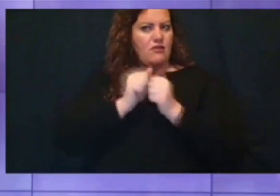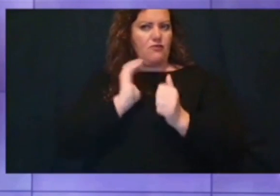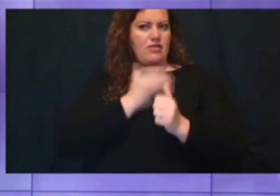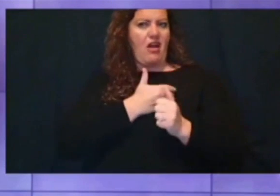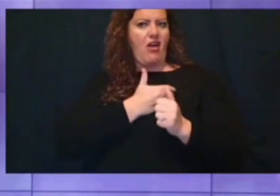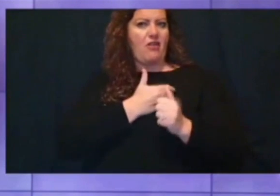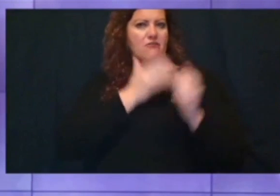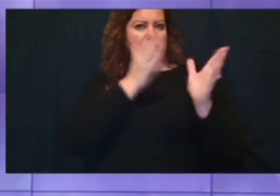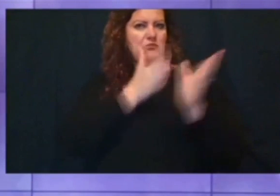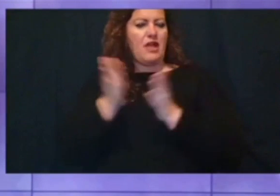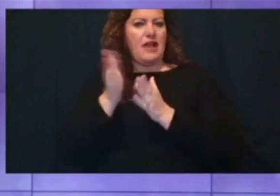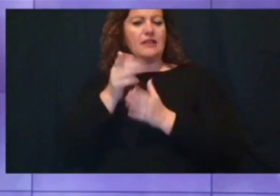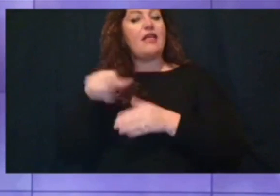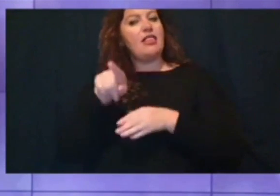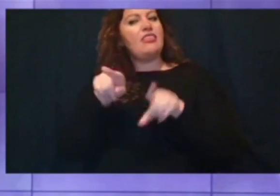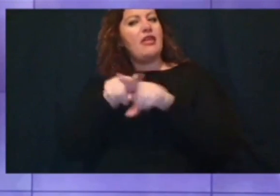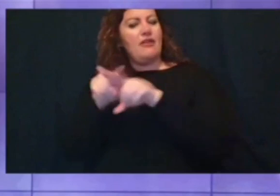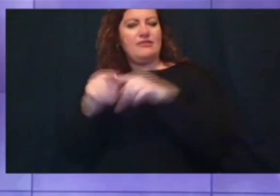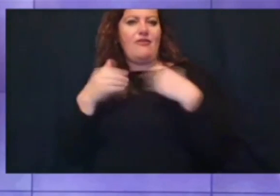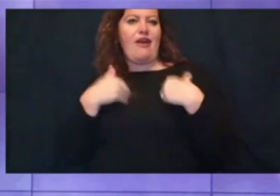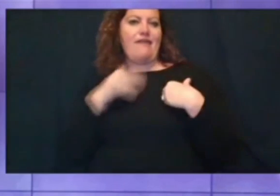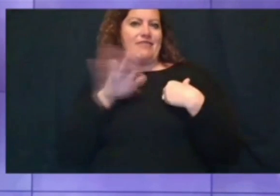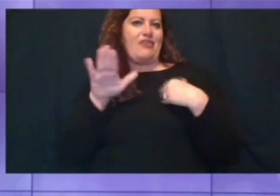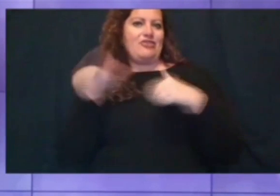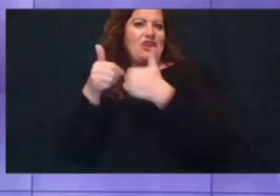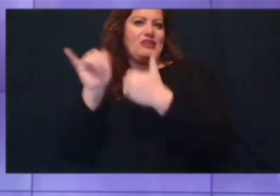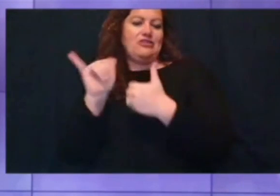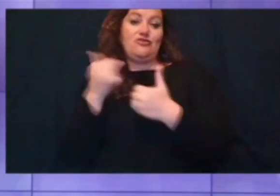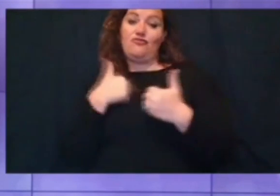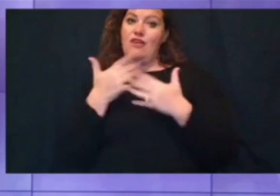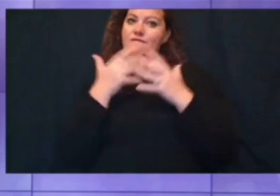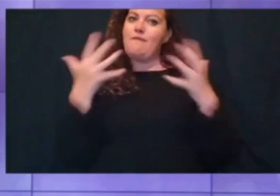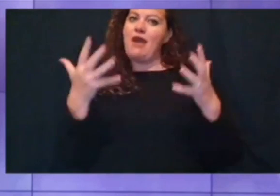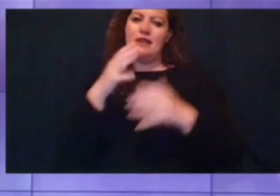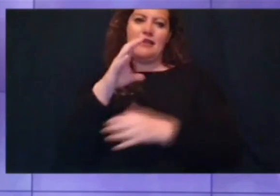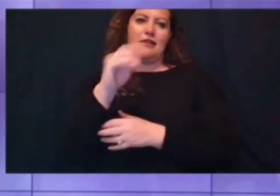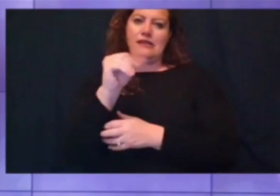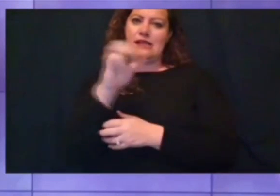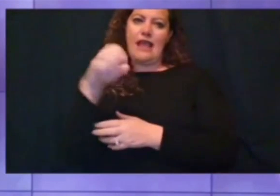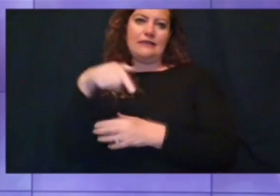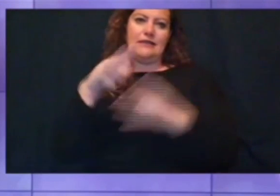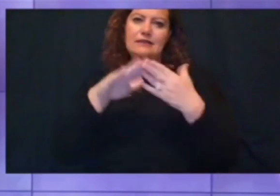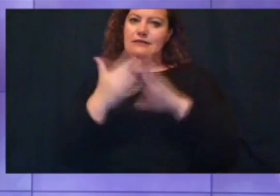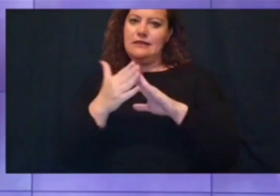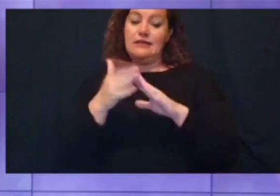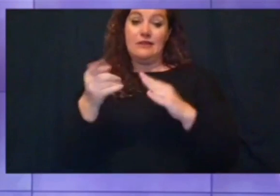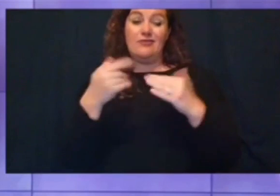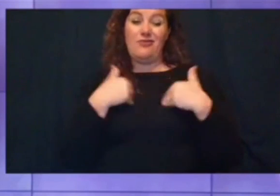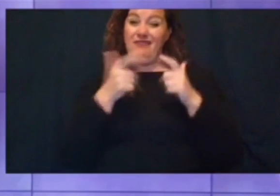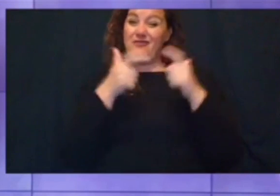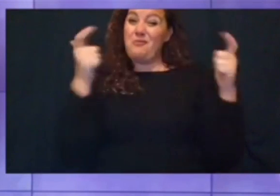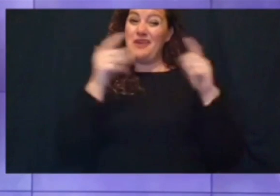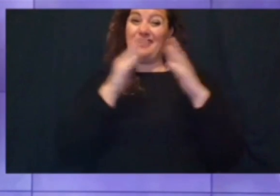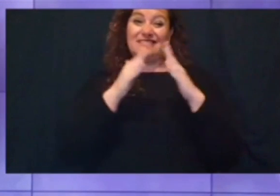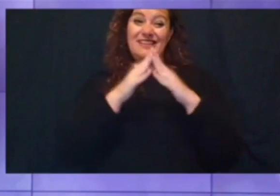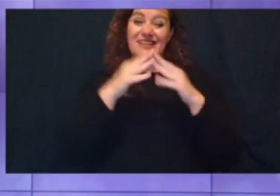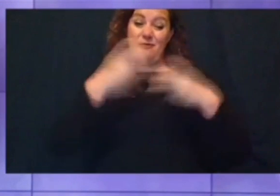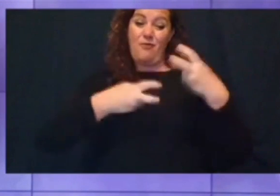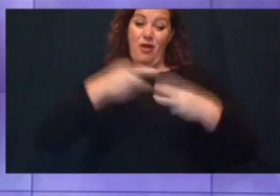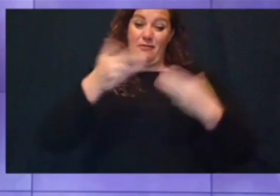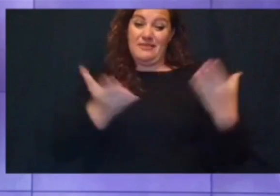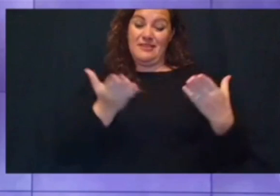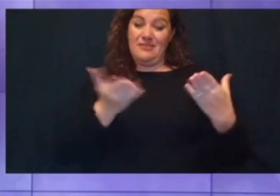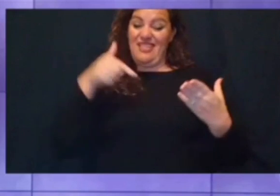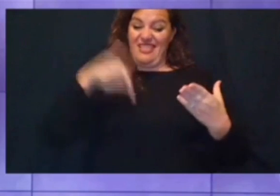their challenges as well. We have a lot of cases in the city. We have big city problems here. This is a big city now.